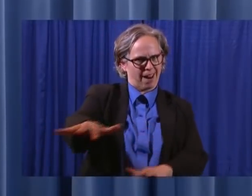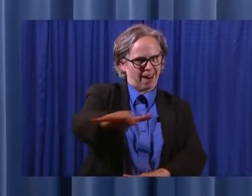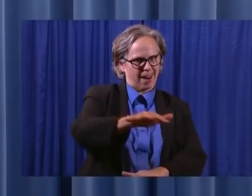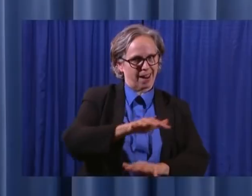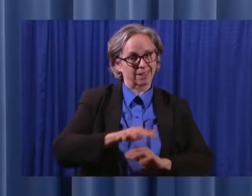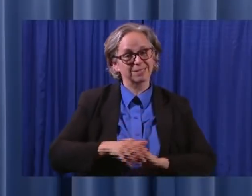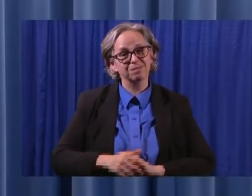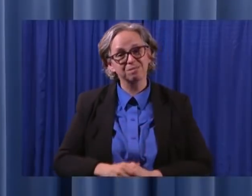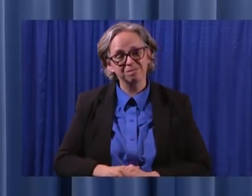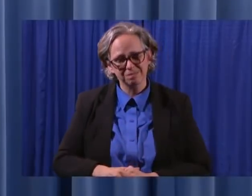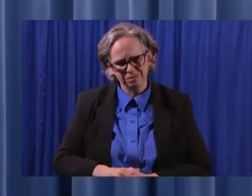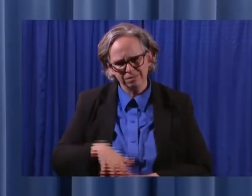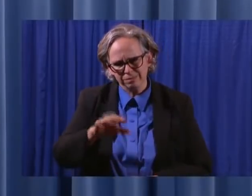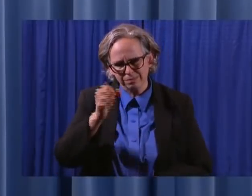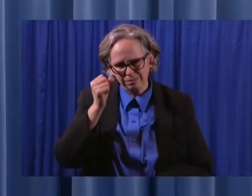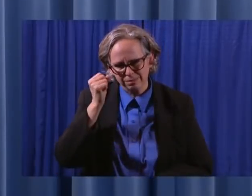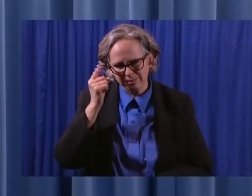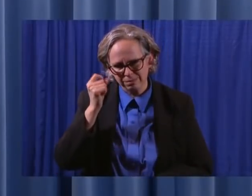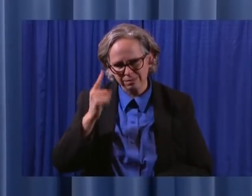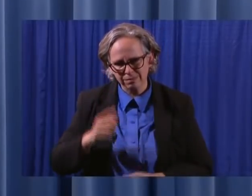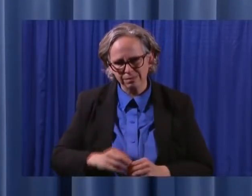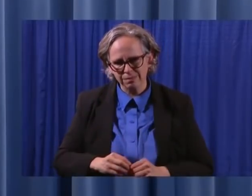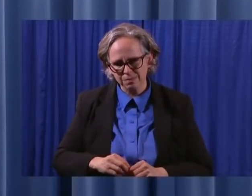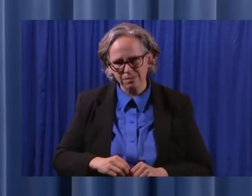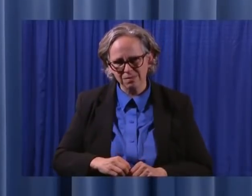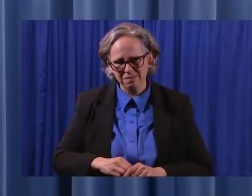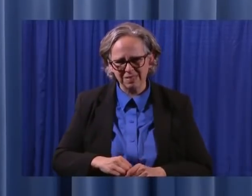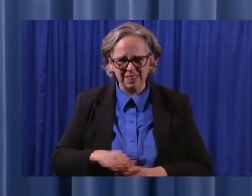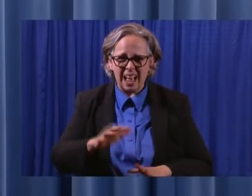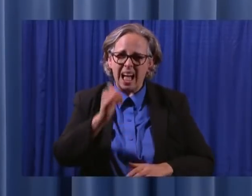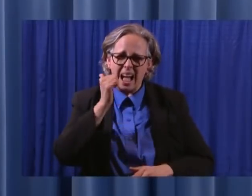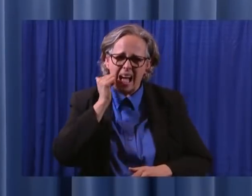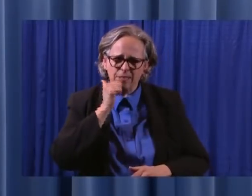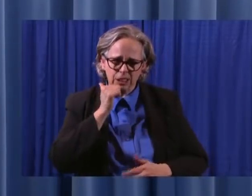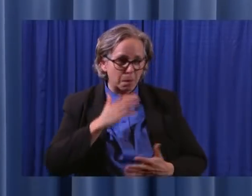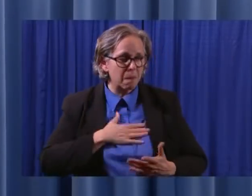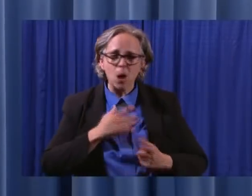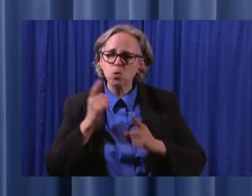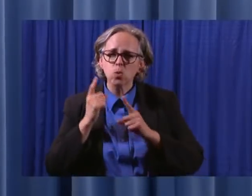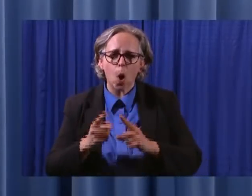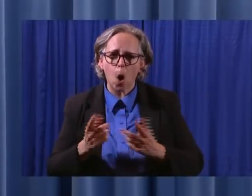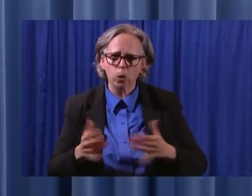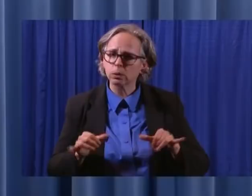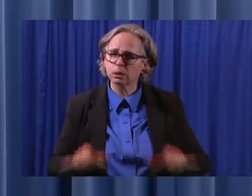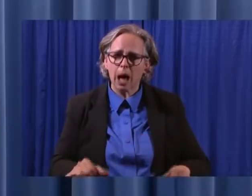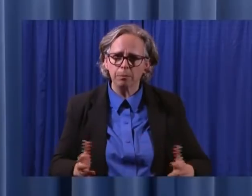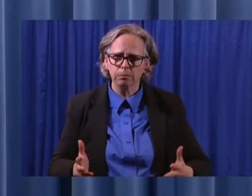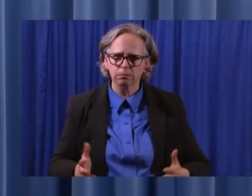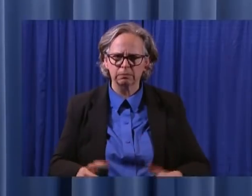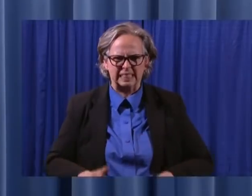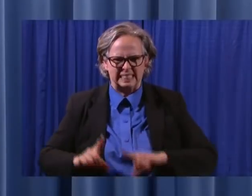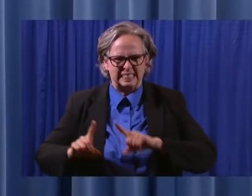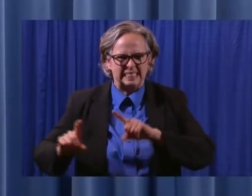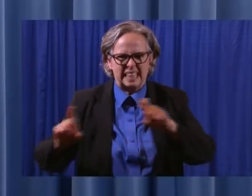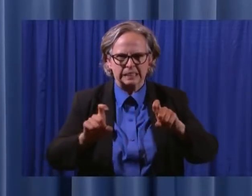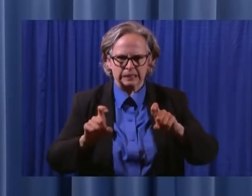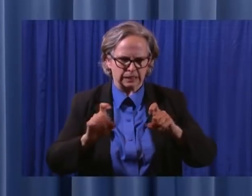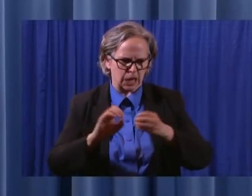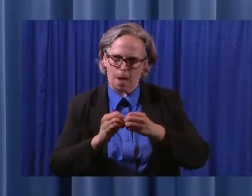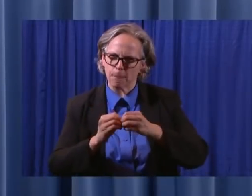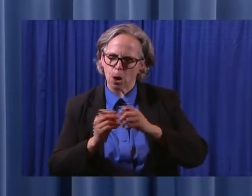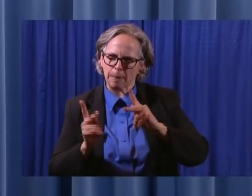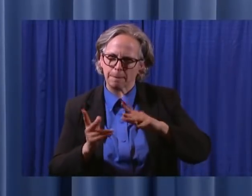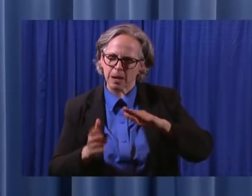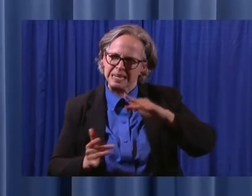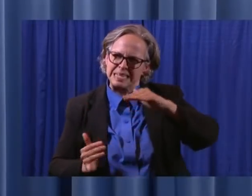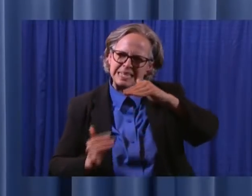me every day, and that is to increase testing in Ohio. The numbers we showed there a moment ago were